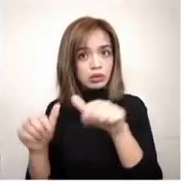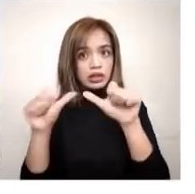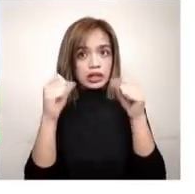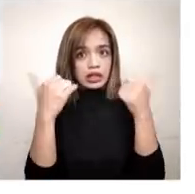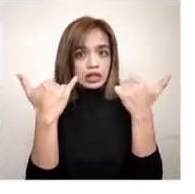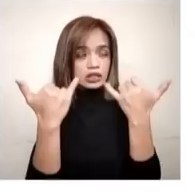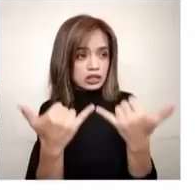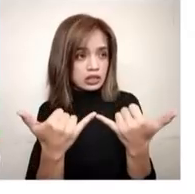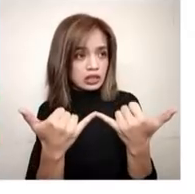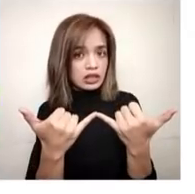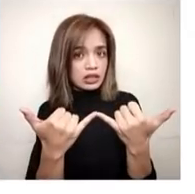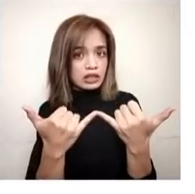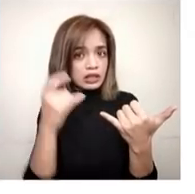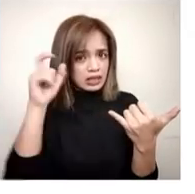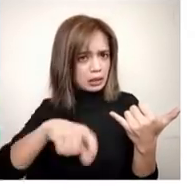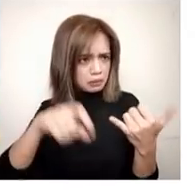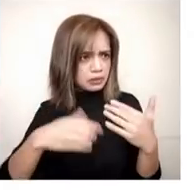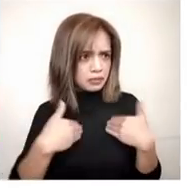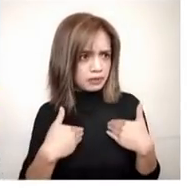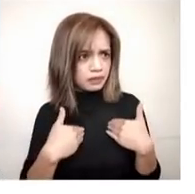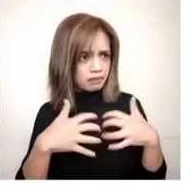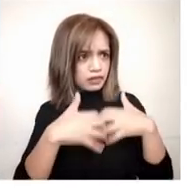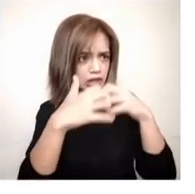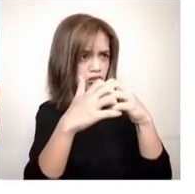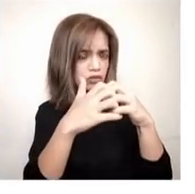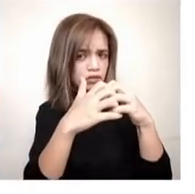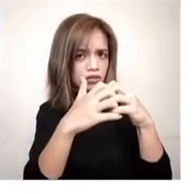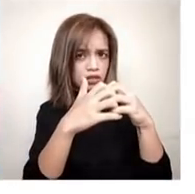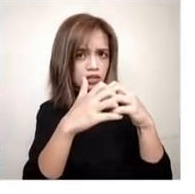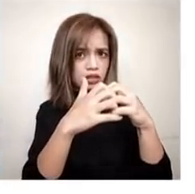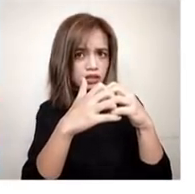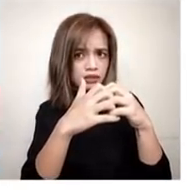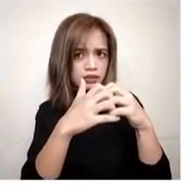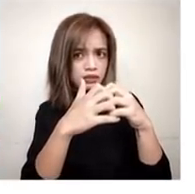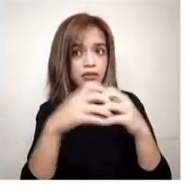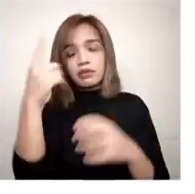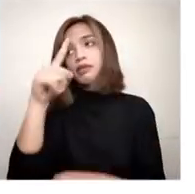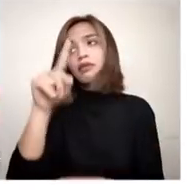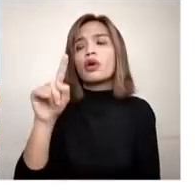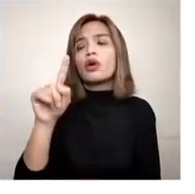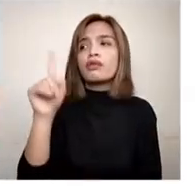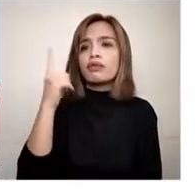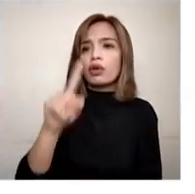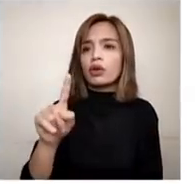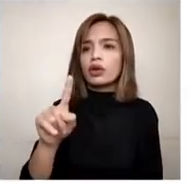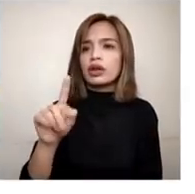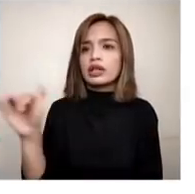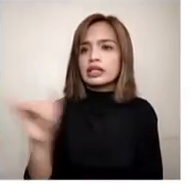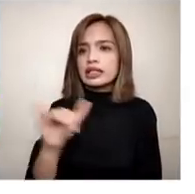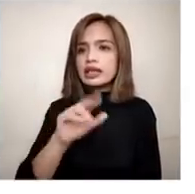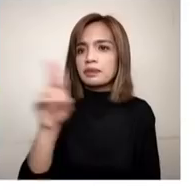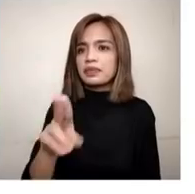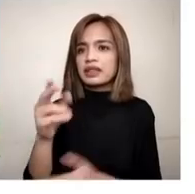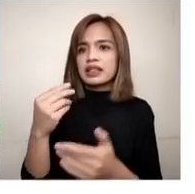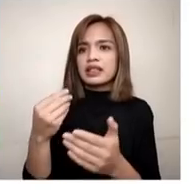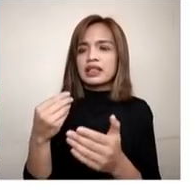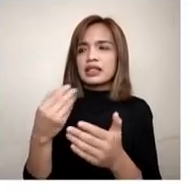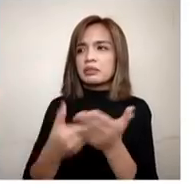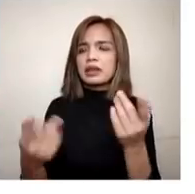should even exist? For common use materials, yes. But not for this